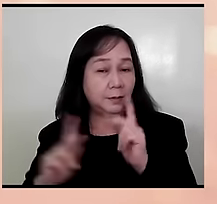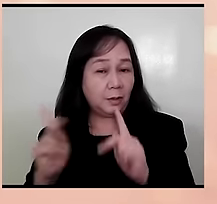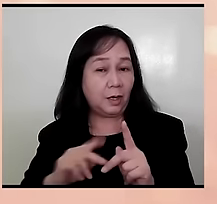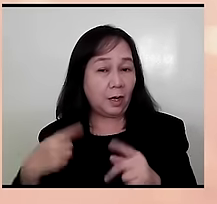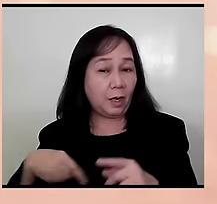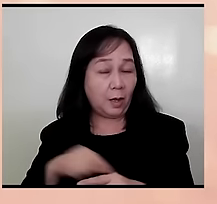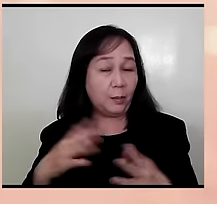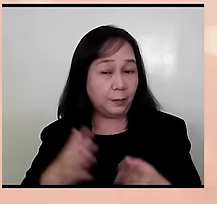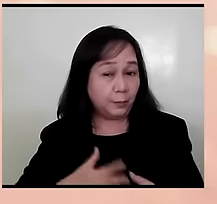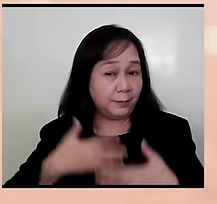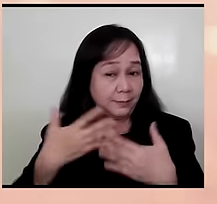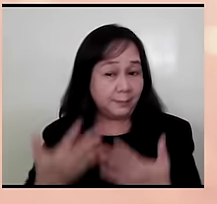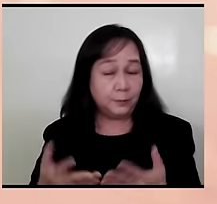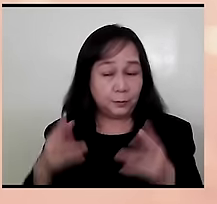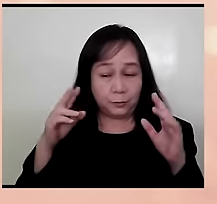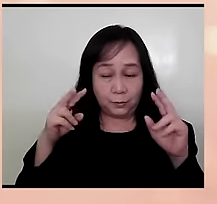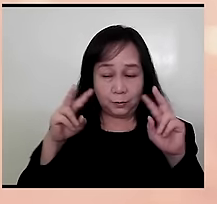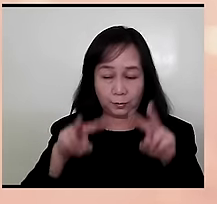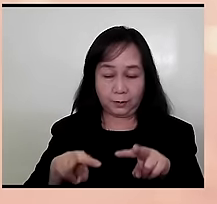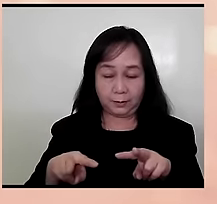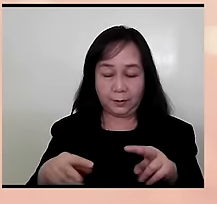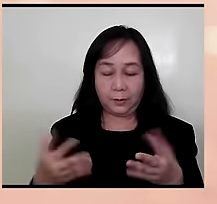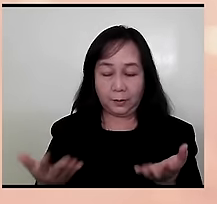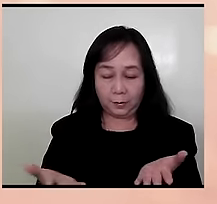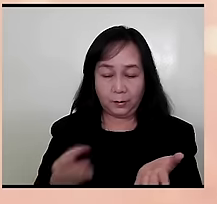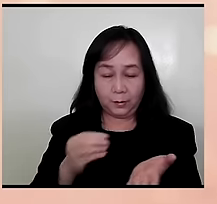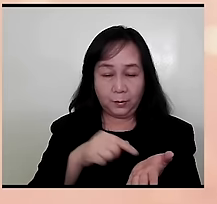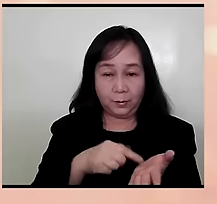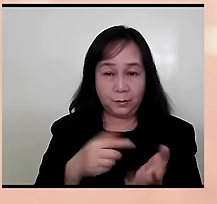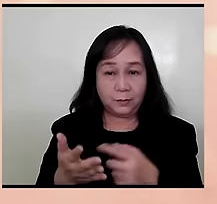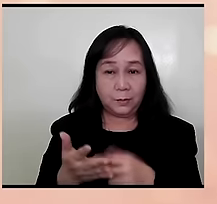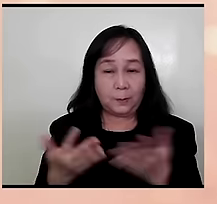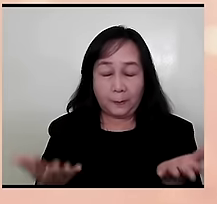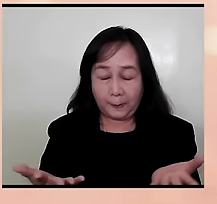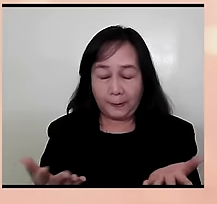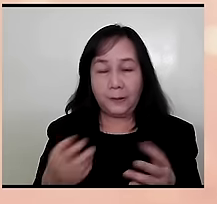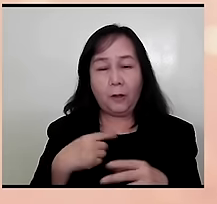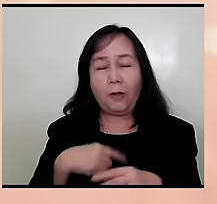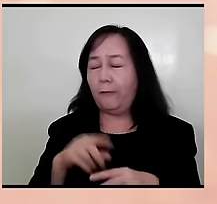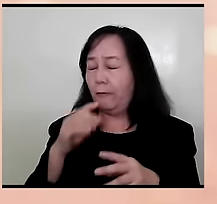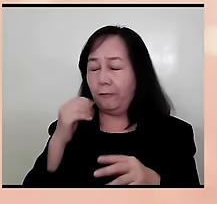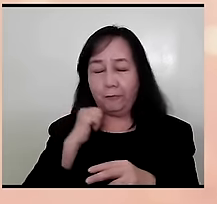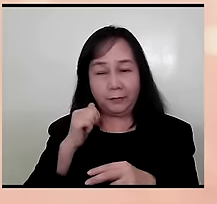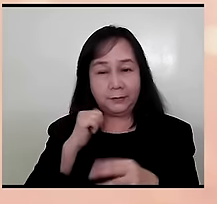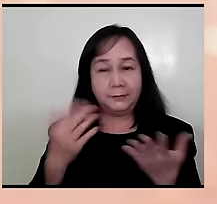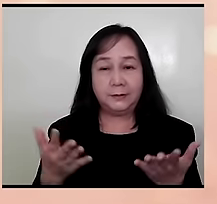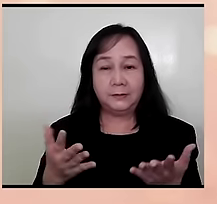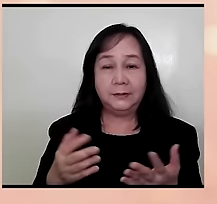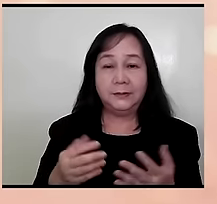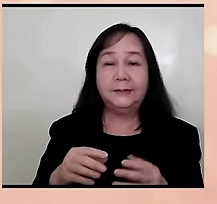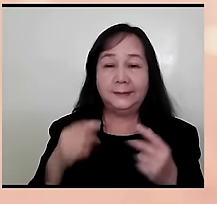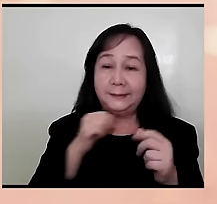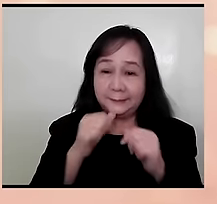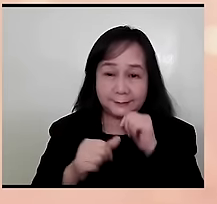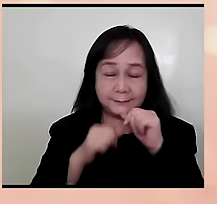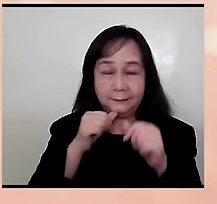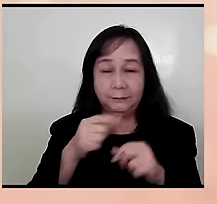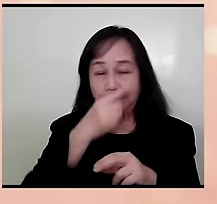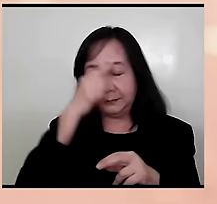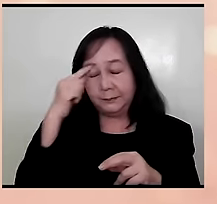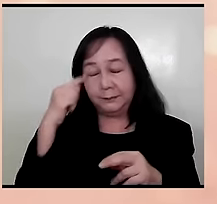wounds, the wounds that we often deny? And because we deny them, we